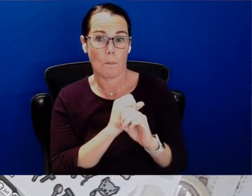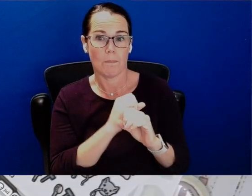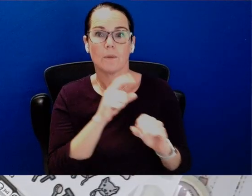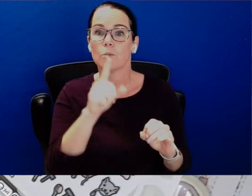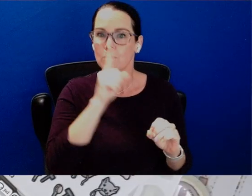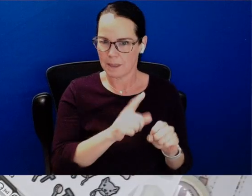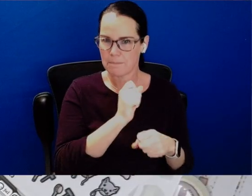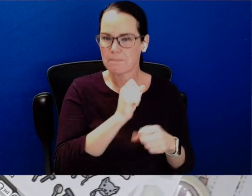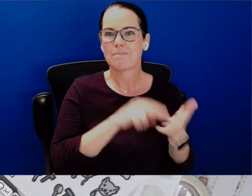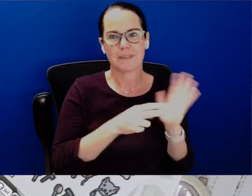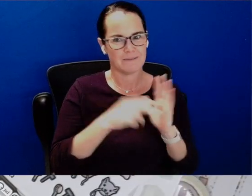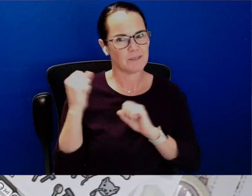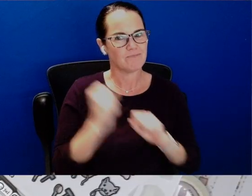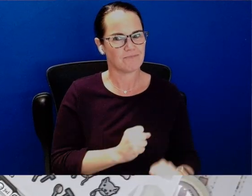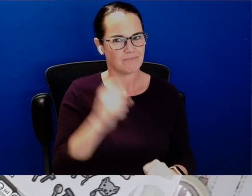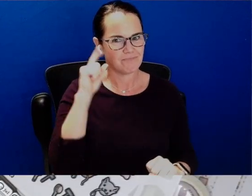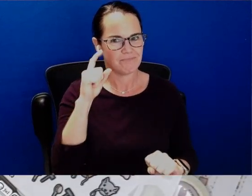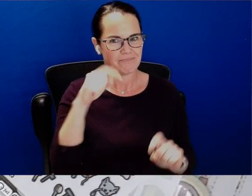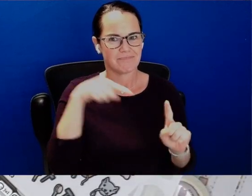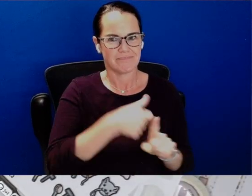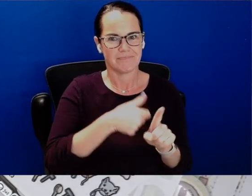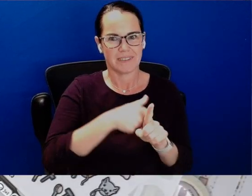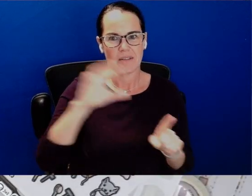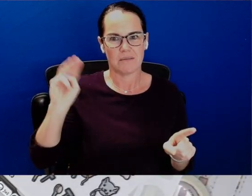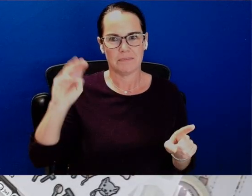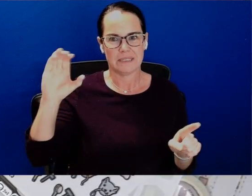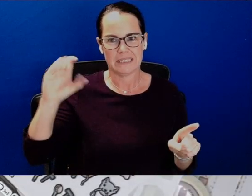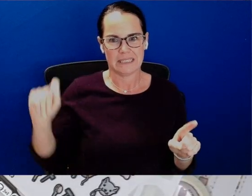entirely suspicious for an MCT.